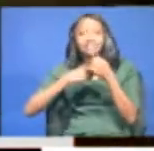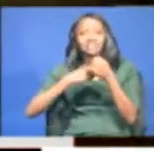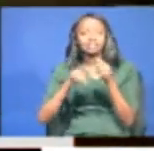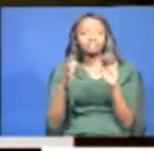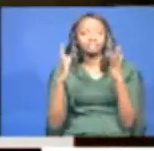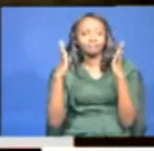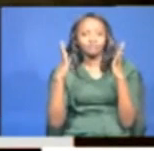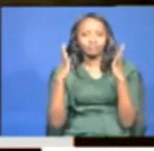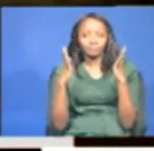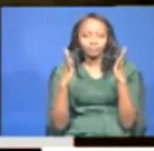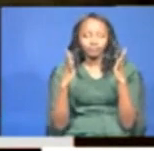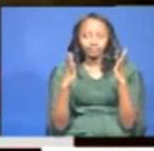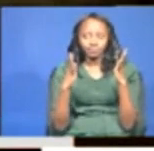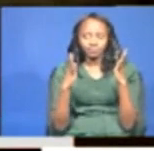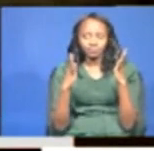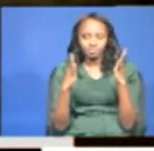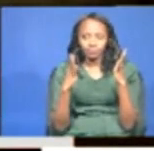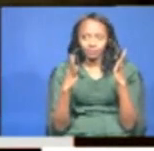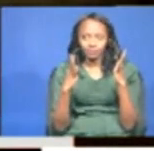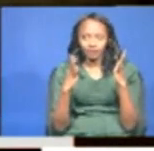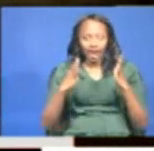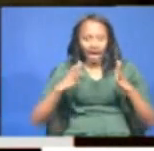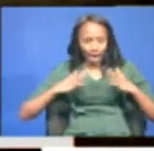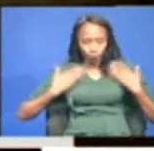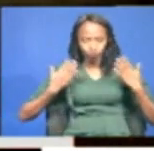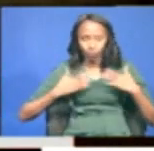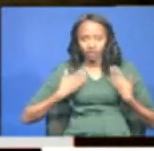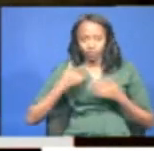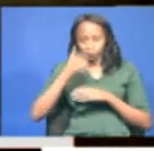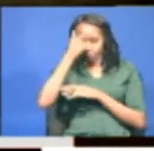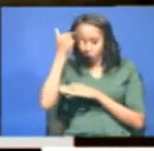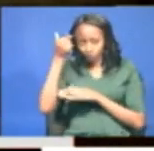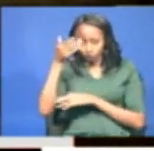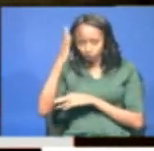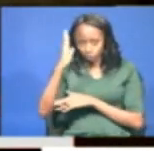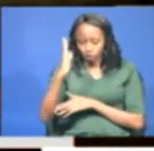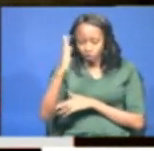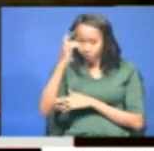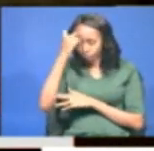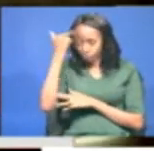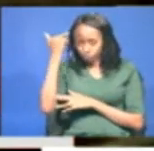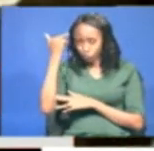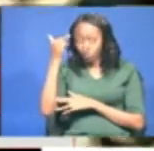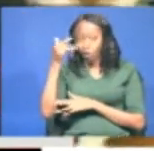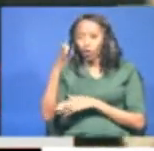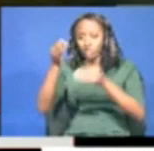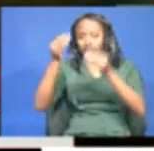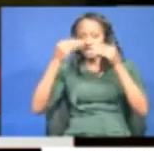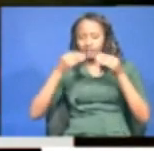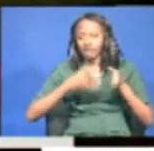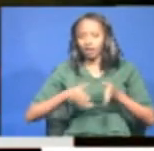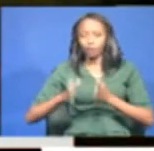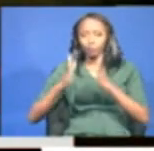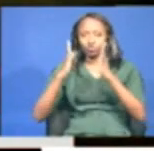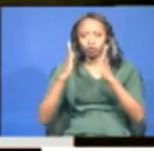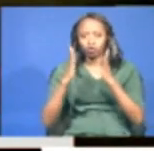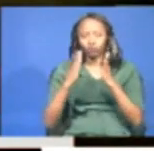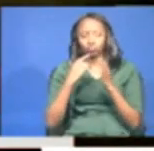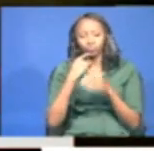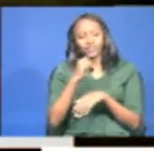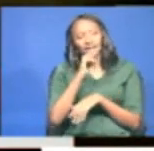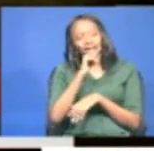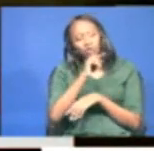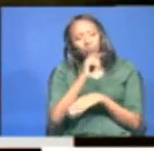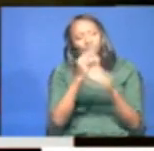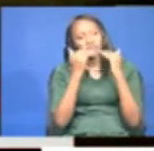And I'm so grateful to God because God gave me an opportunity to tell him, thank you for educating